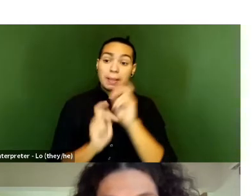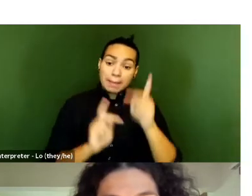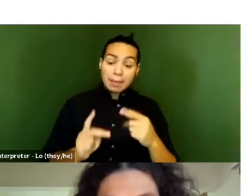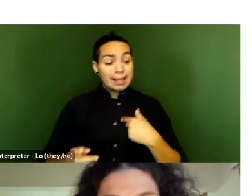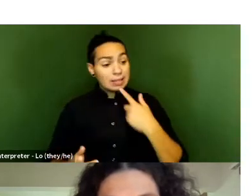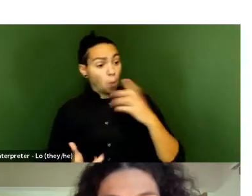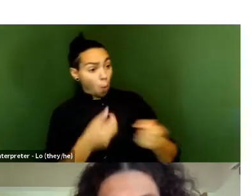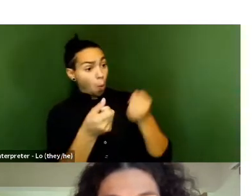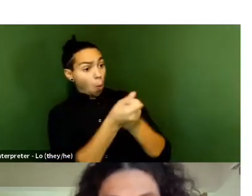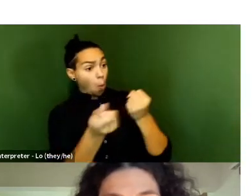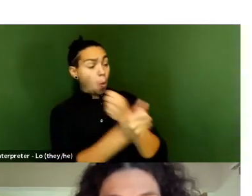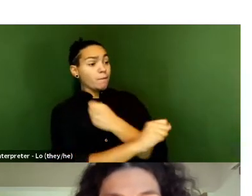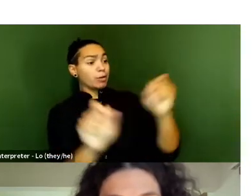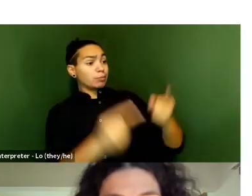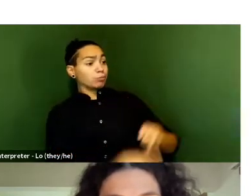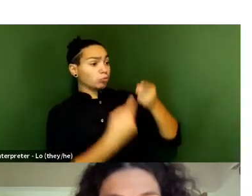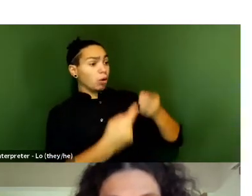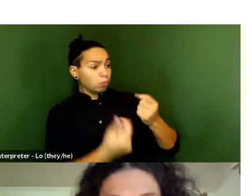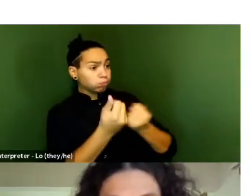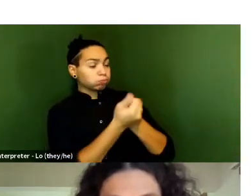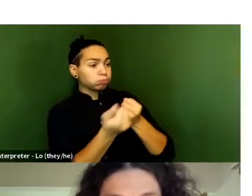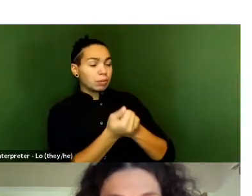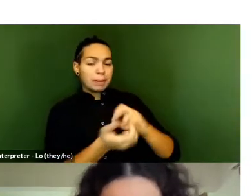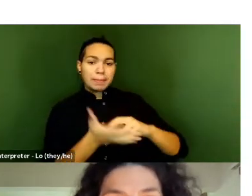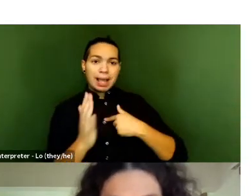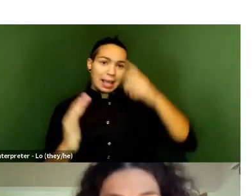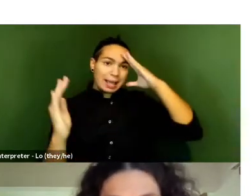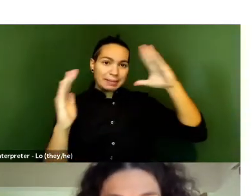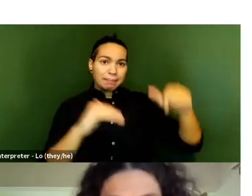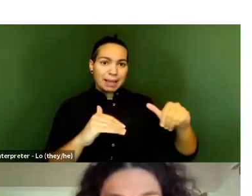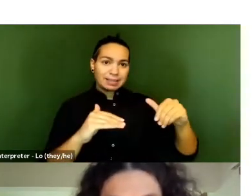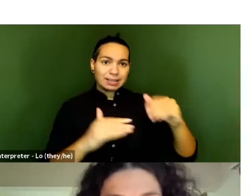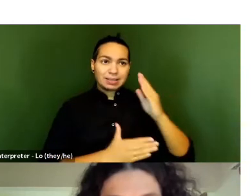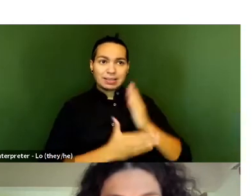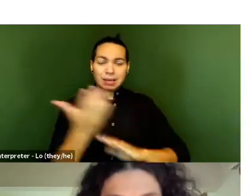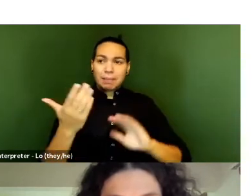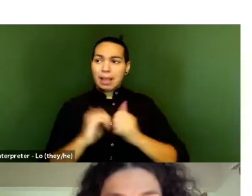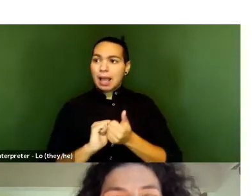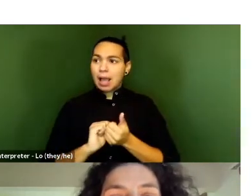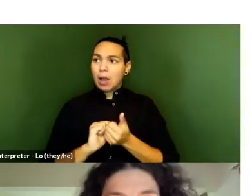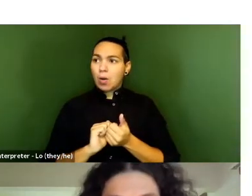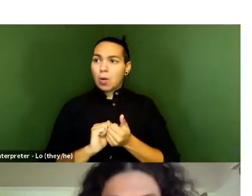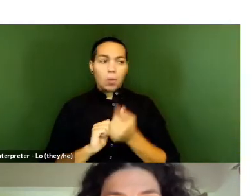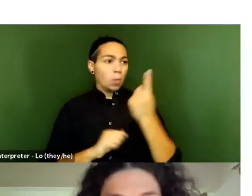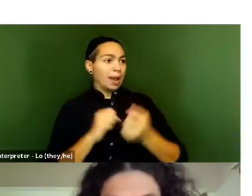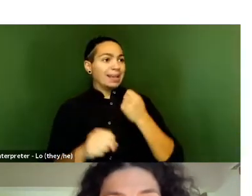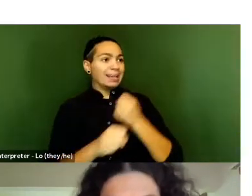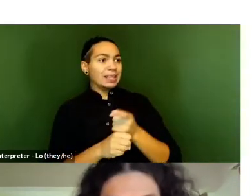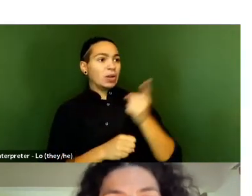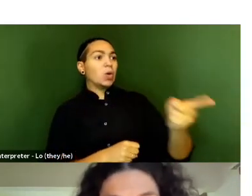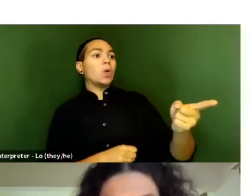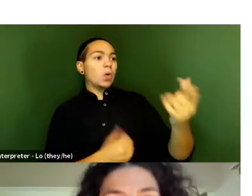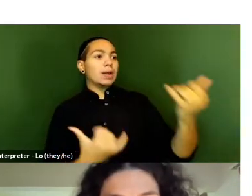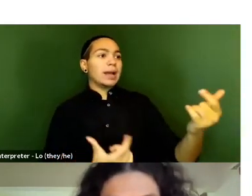solidarity with the freedom struggle, there shouldn't be an expectation that, oh, in a year's time, this person needs to turn